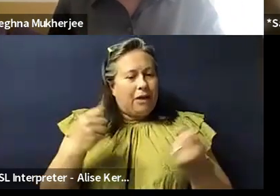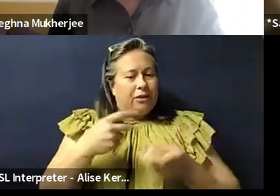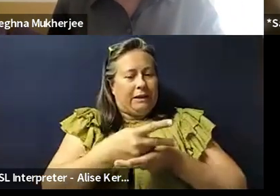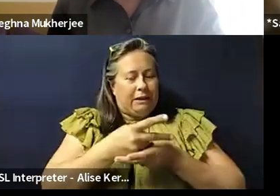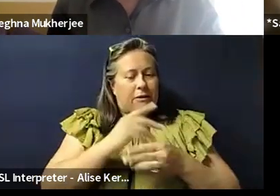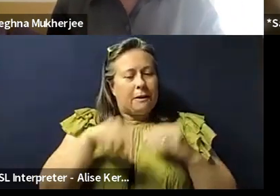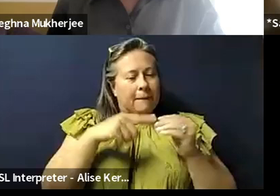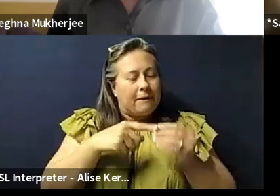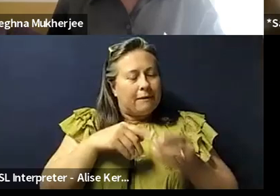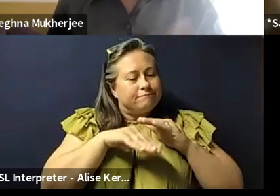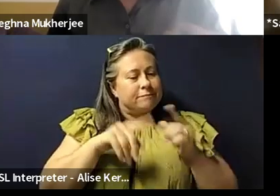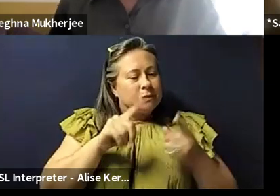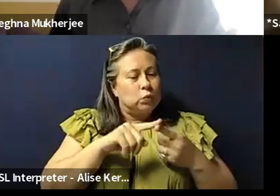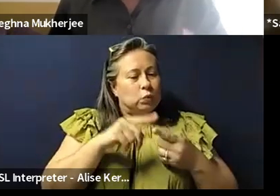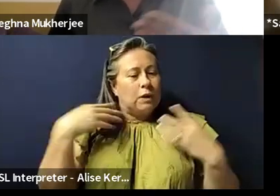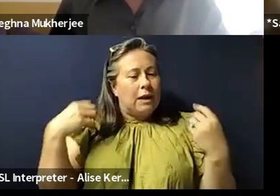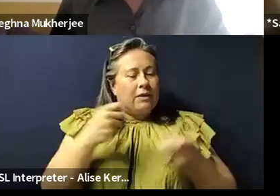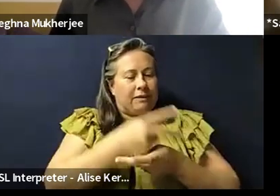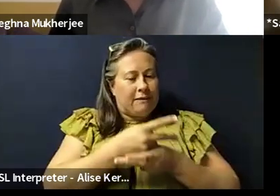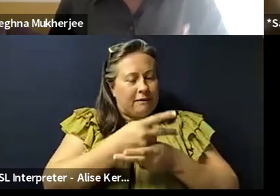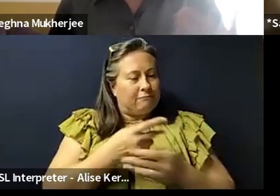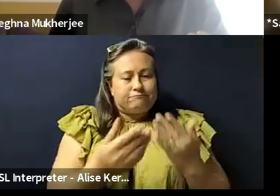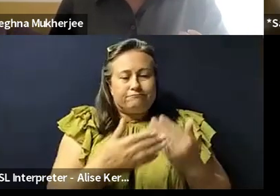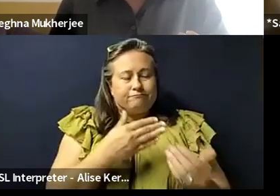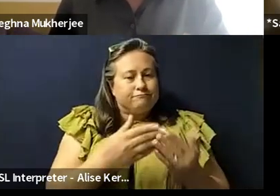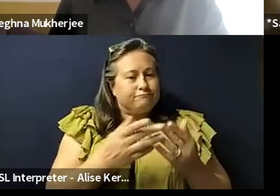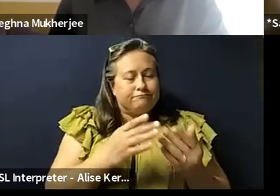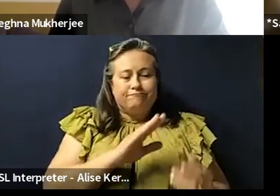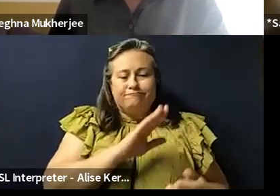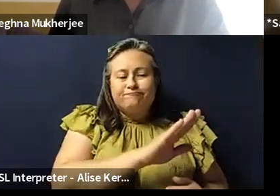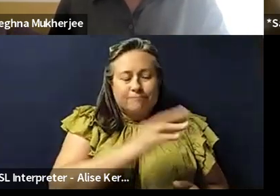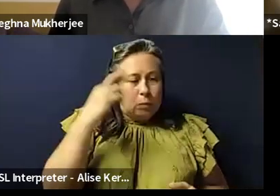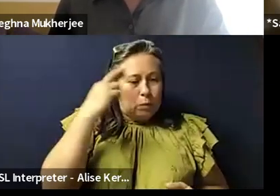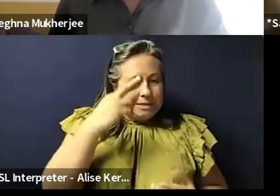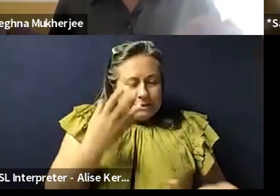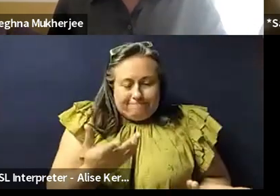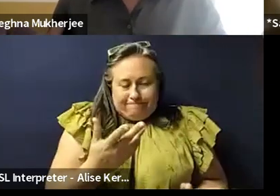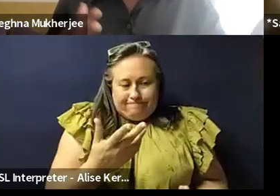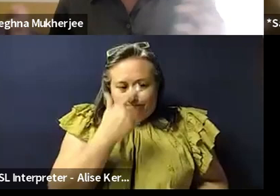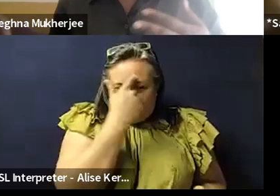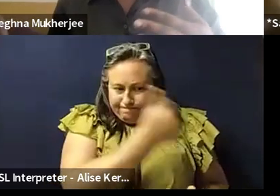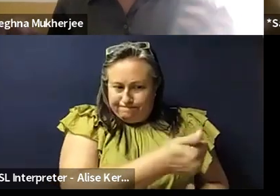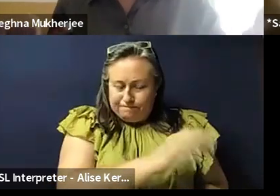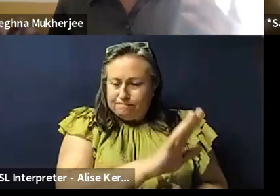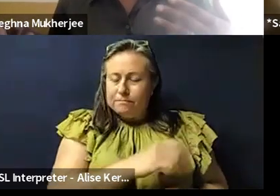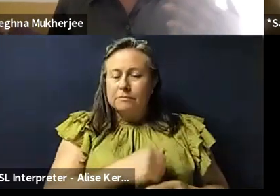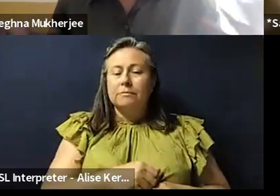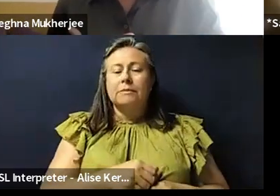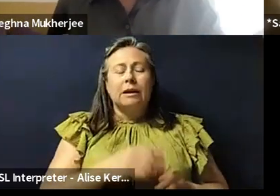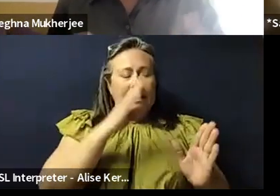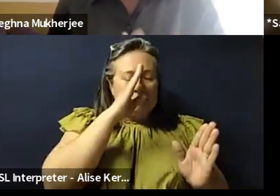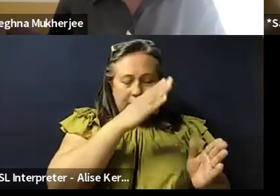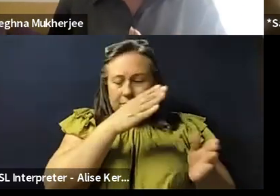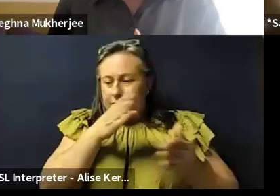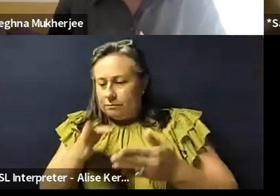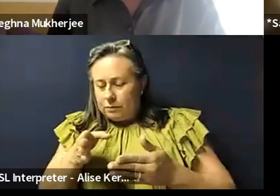access to healthcare for whatever a person's reasons may be. And I think kind of shifting that, the thinking